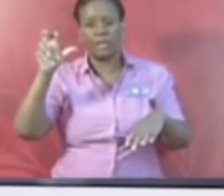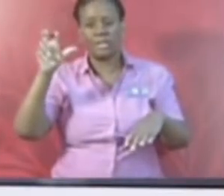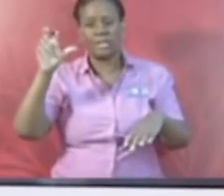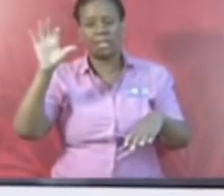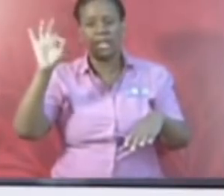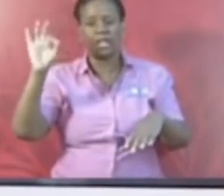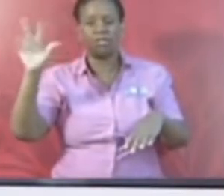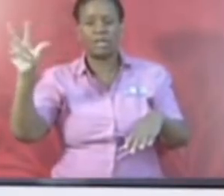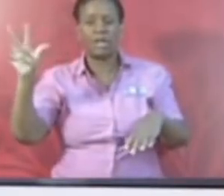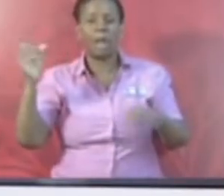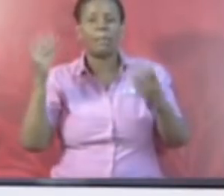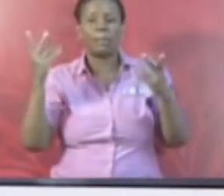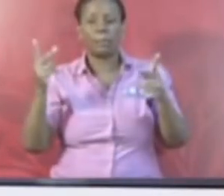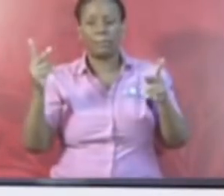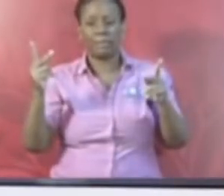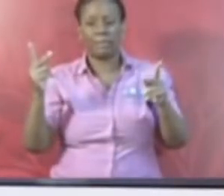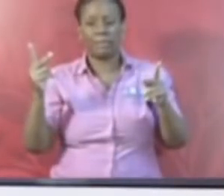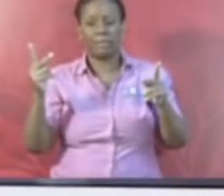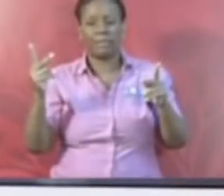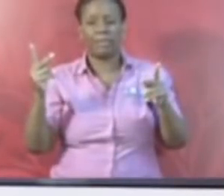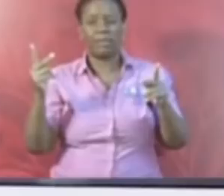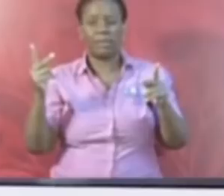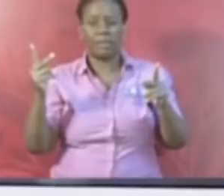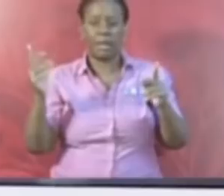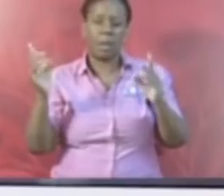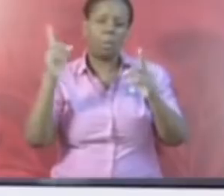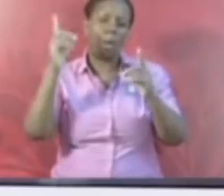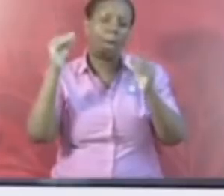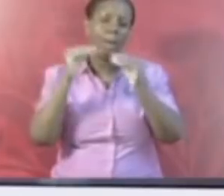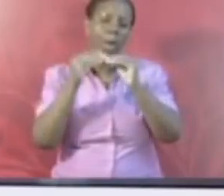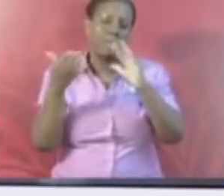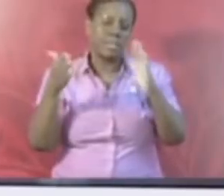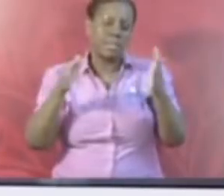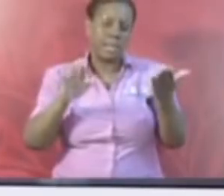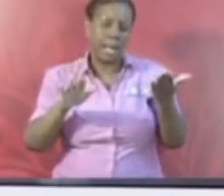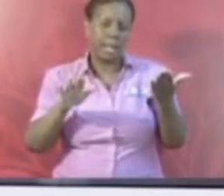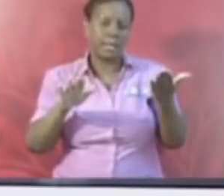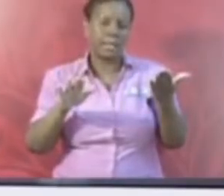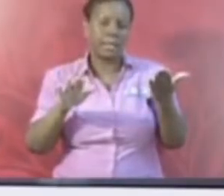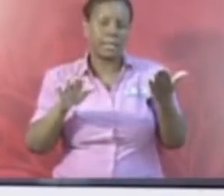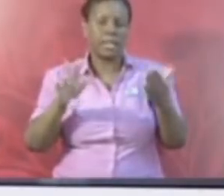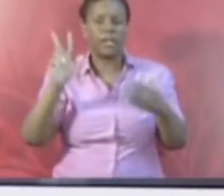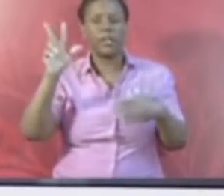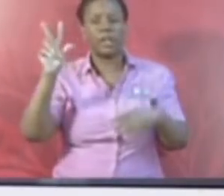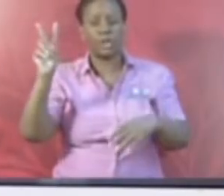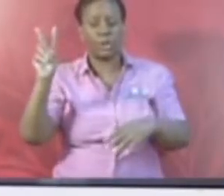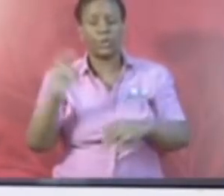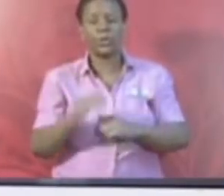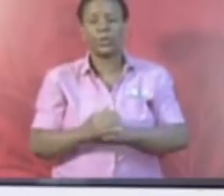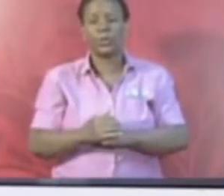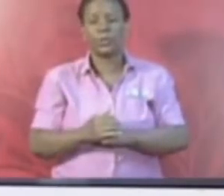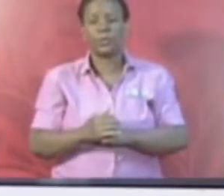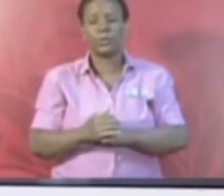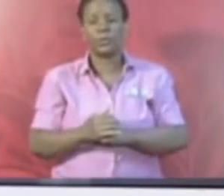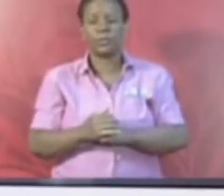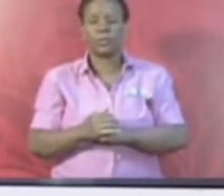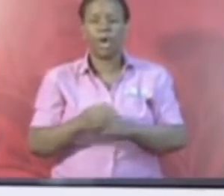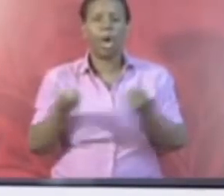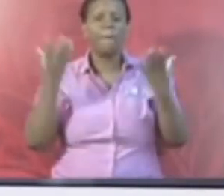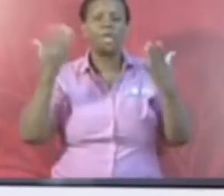are increased by 1, and condolences go out to that family, 32. Number of discharged individuals are now